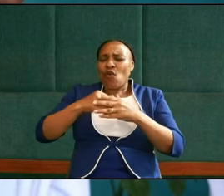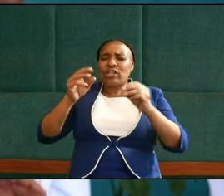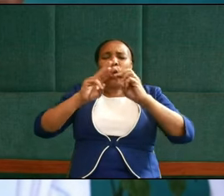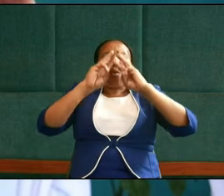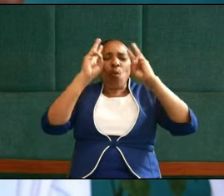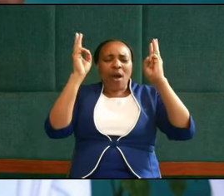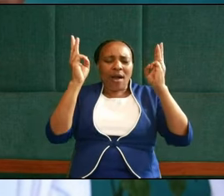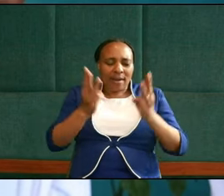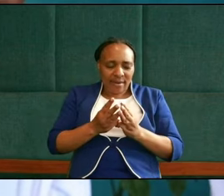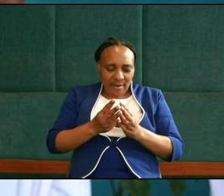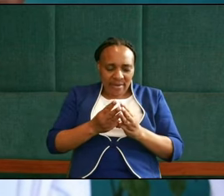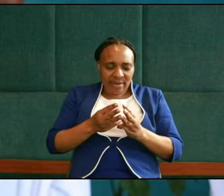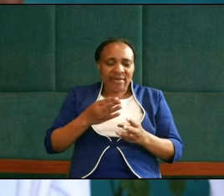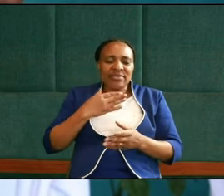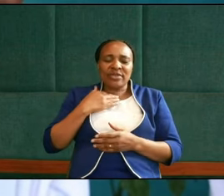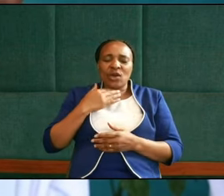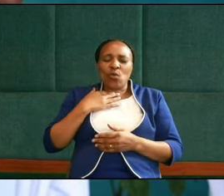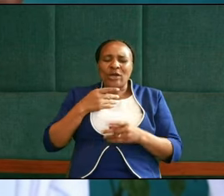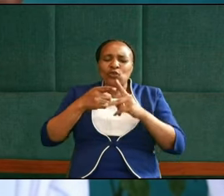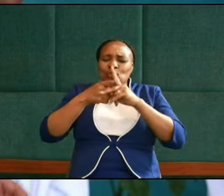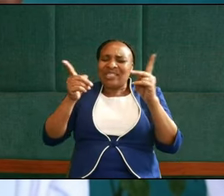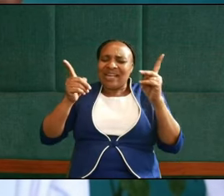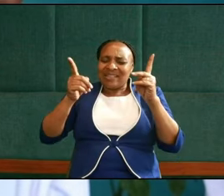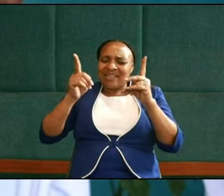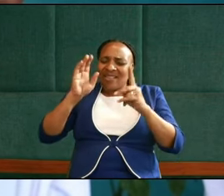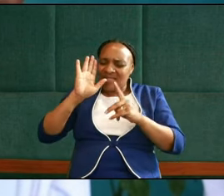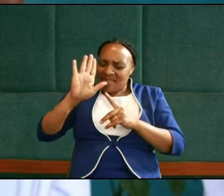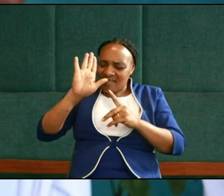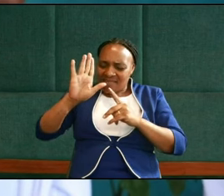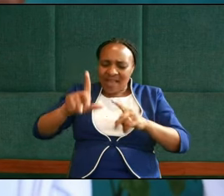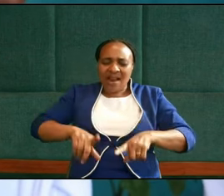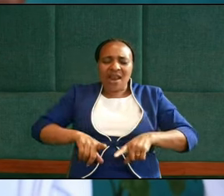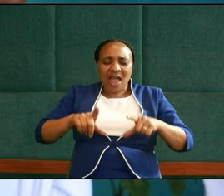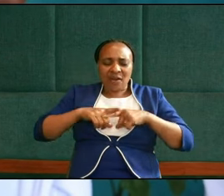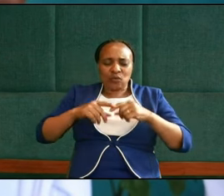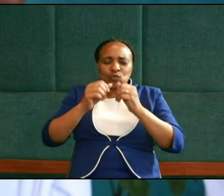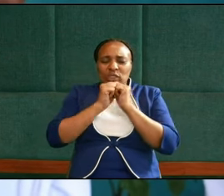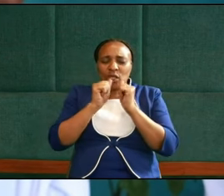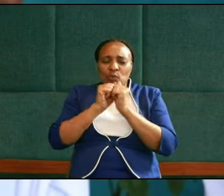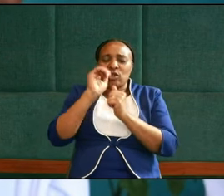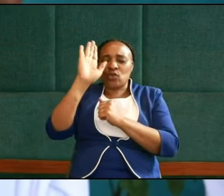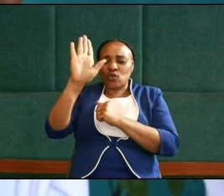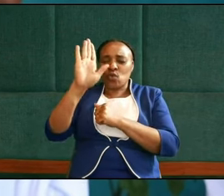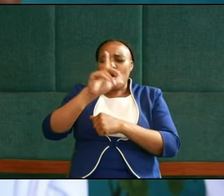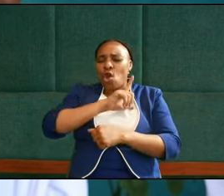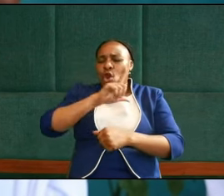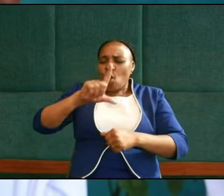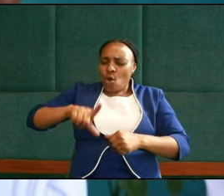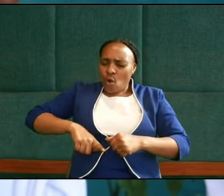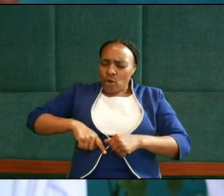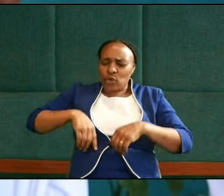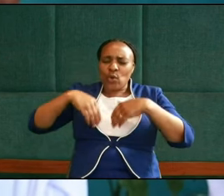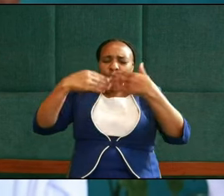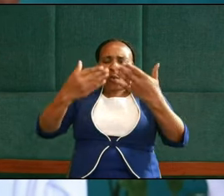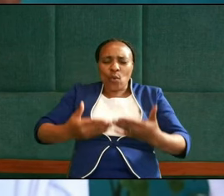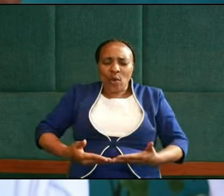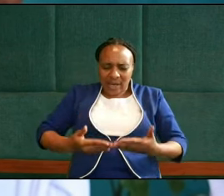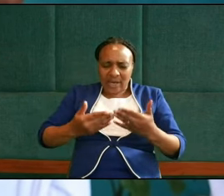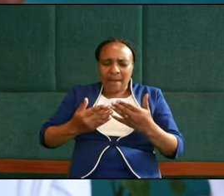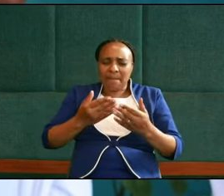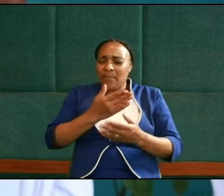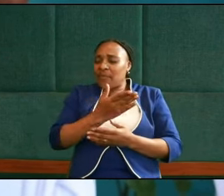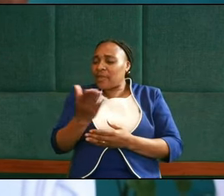universe, they want to give their lives to you. Amen. Oh, Lord, we welcome them in the name of